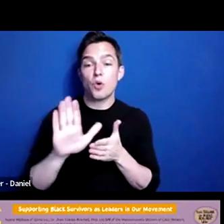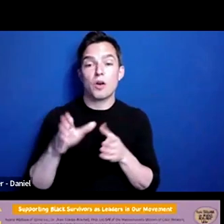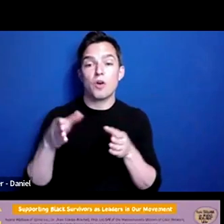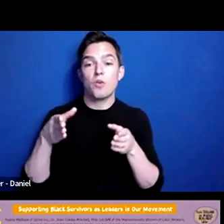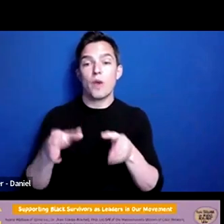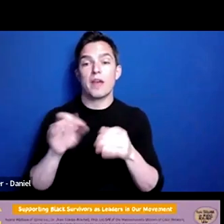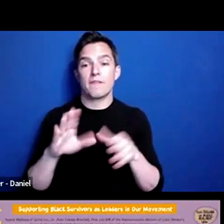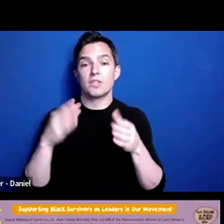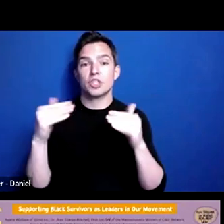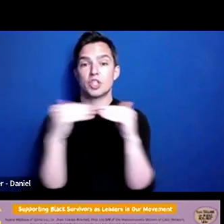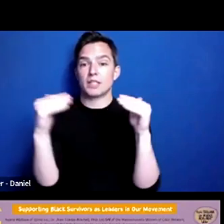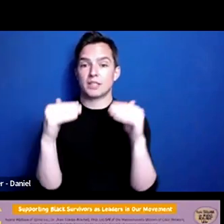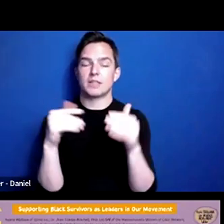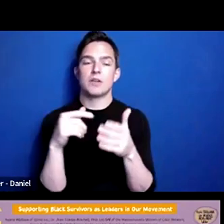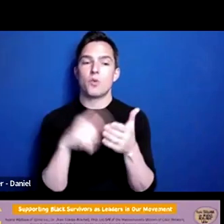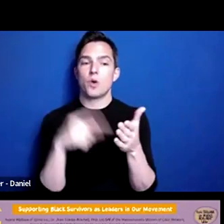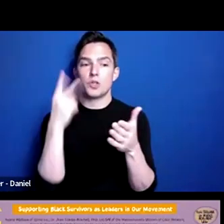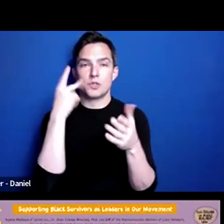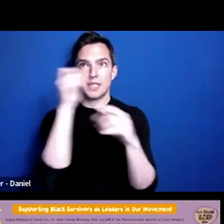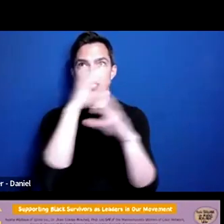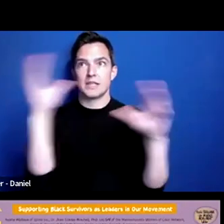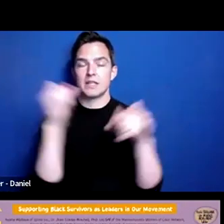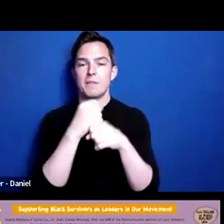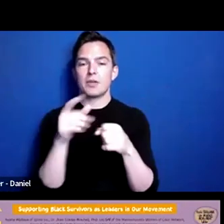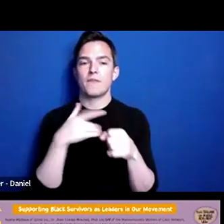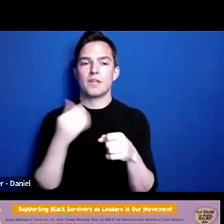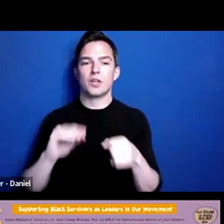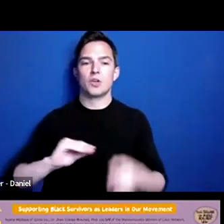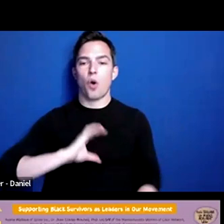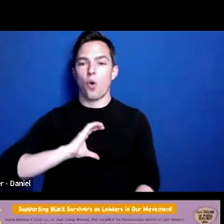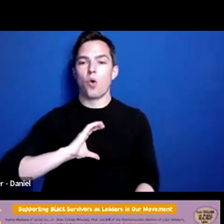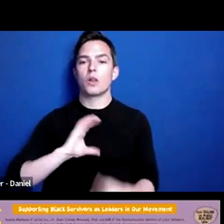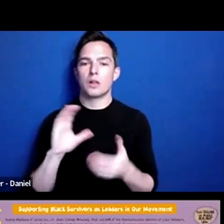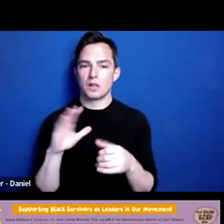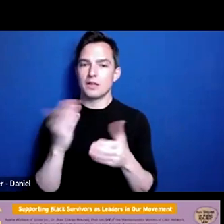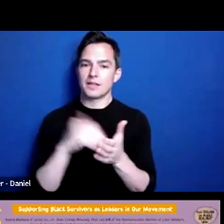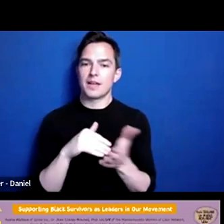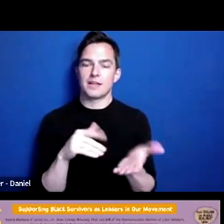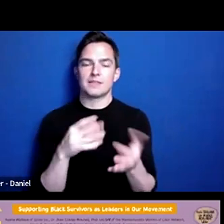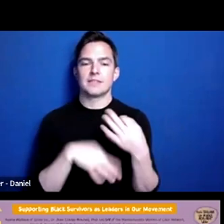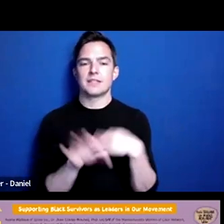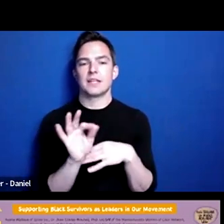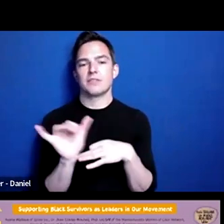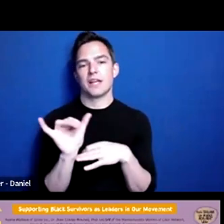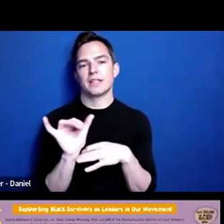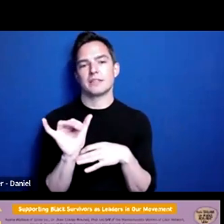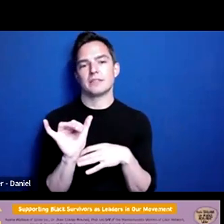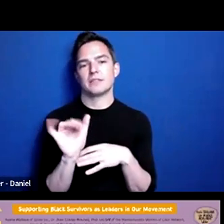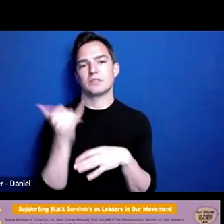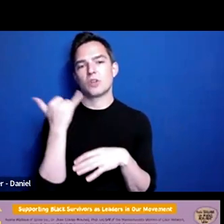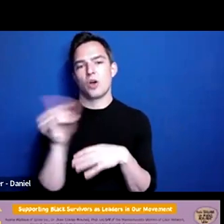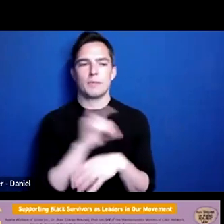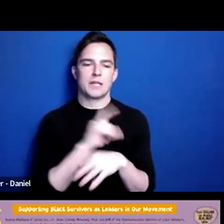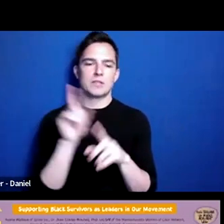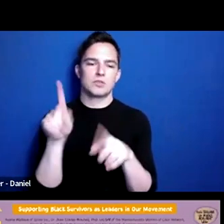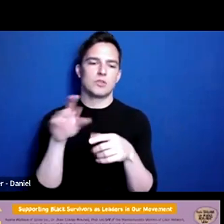something that help you heal? What do you see as something that's like make you whole again, rather than to just like, call the police, put someone in jail? Not to say there's